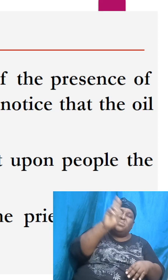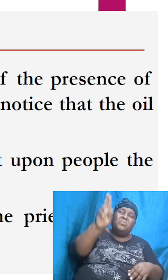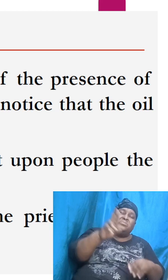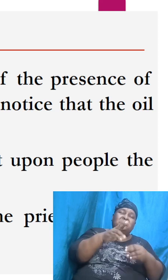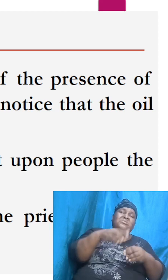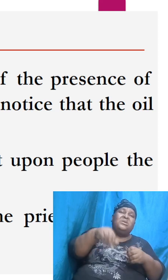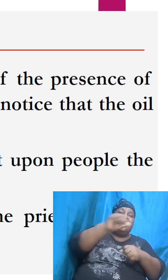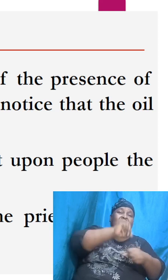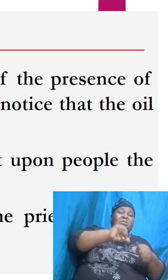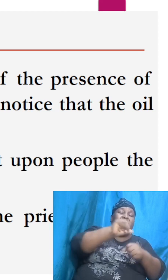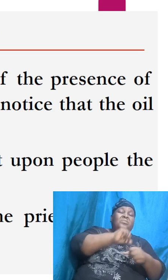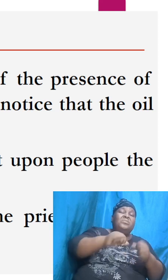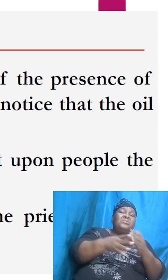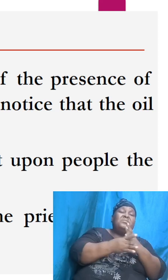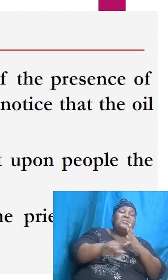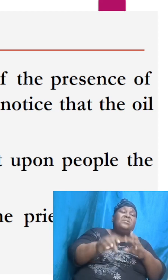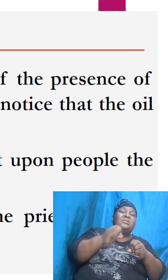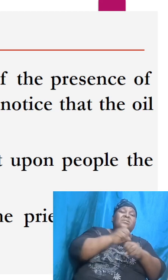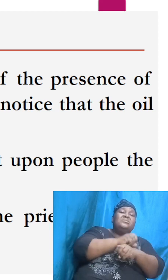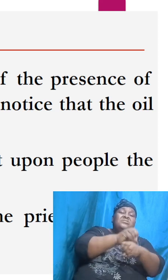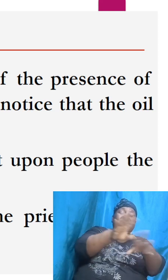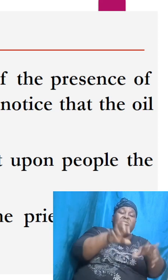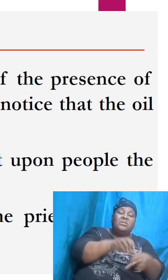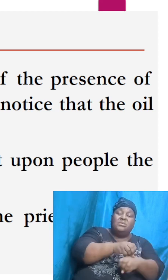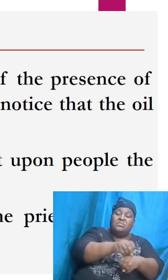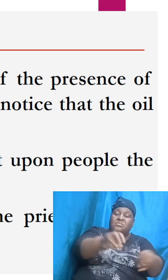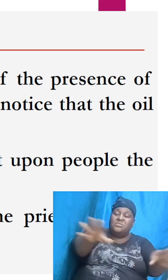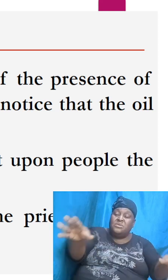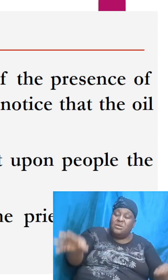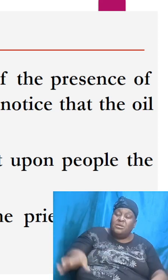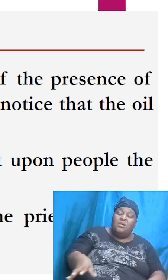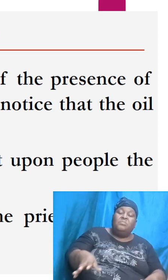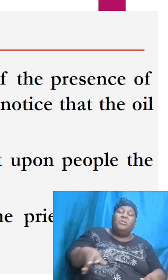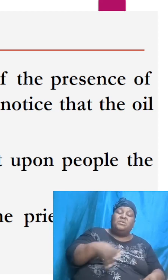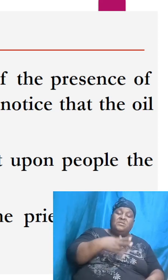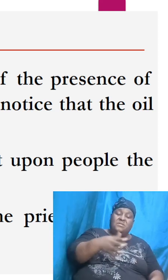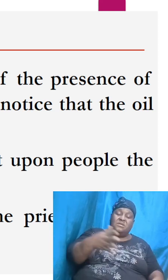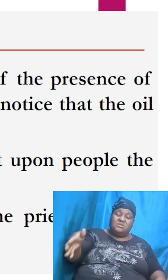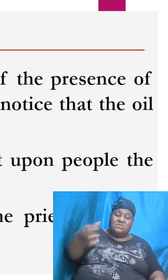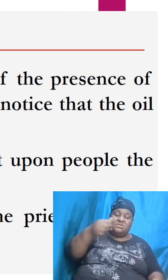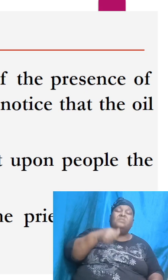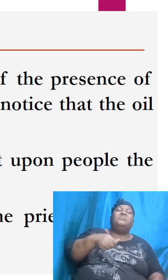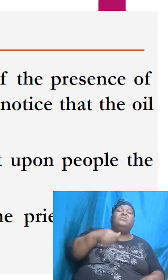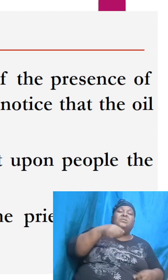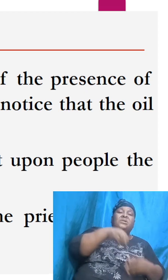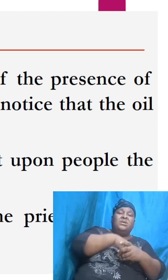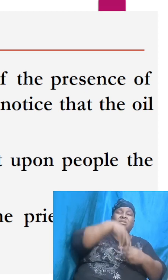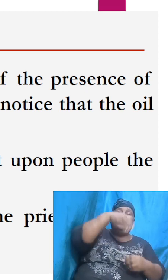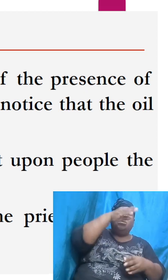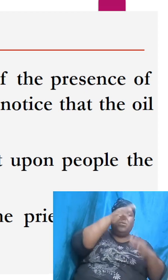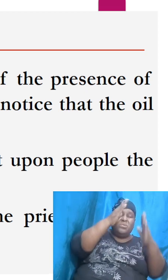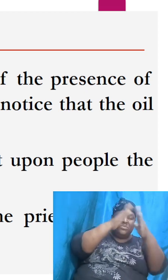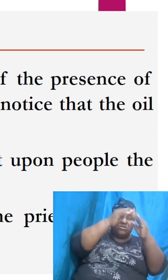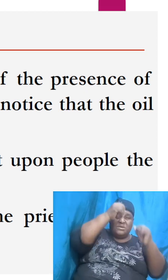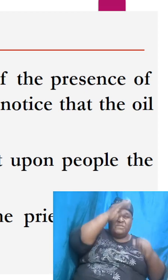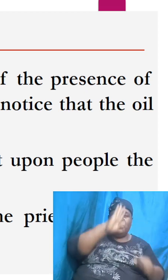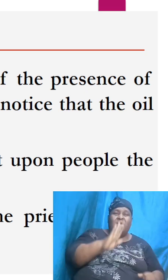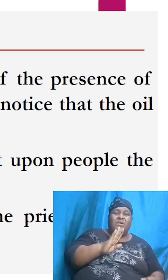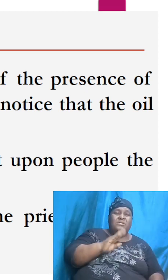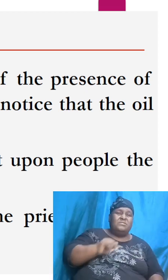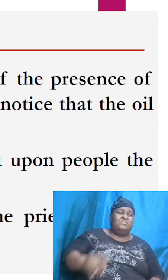and he sprinkled it upon things. So as it relates to the things that were going to be